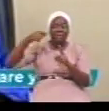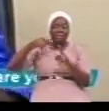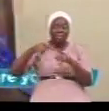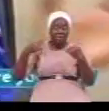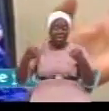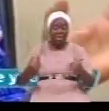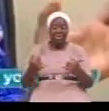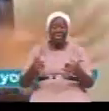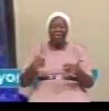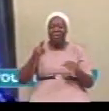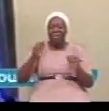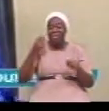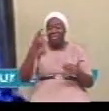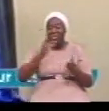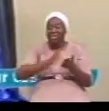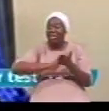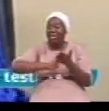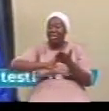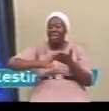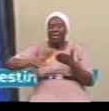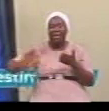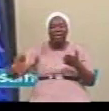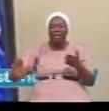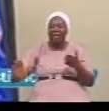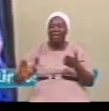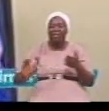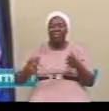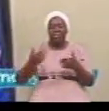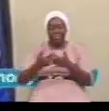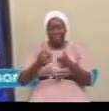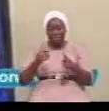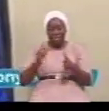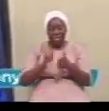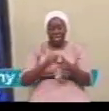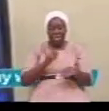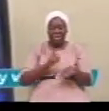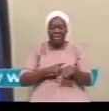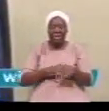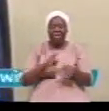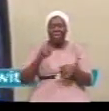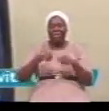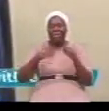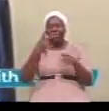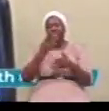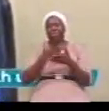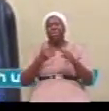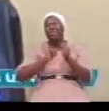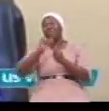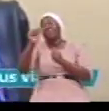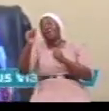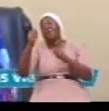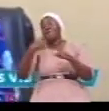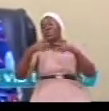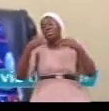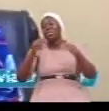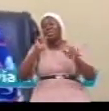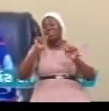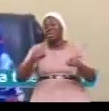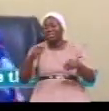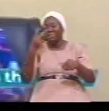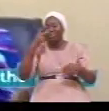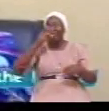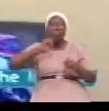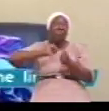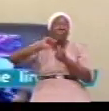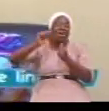can see very clearly. Even before that time, I can't see somebody that is a bit farther from me. But now I can see very far. I can